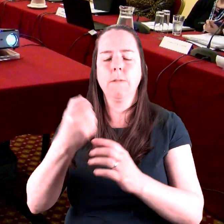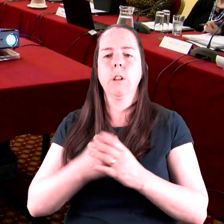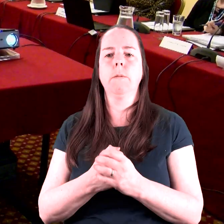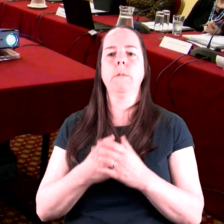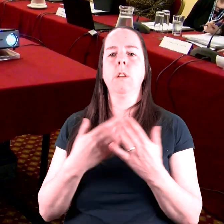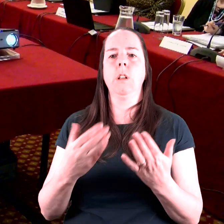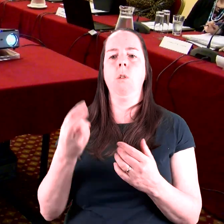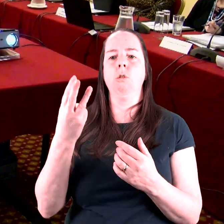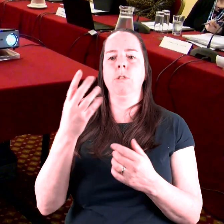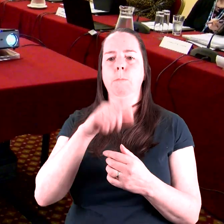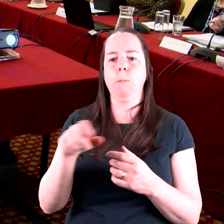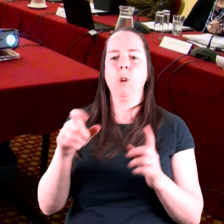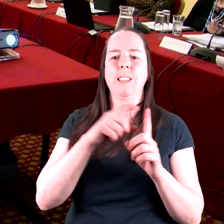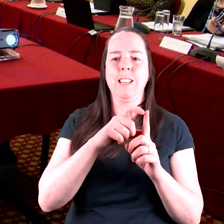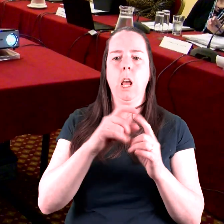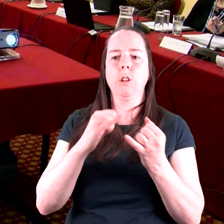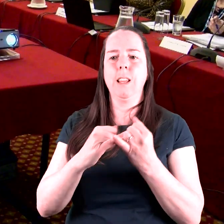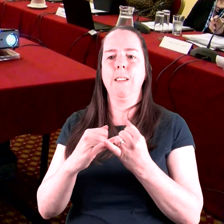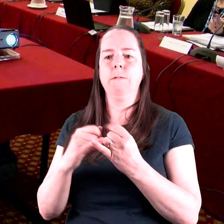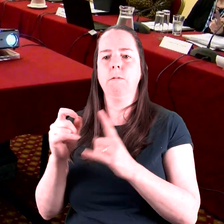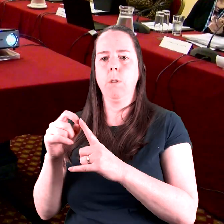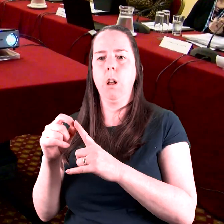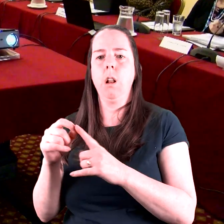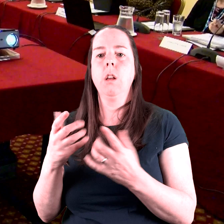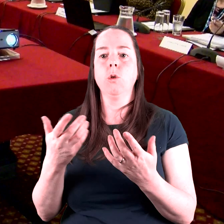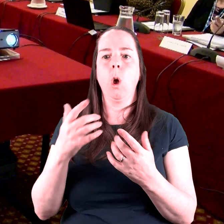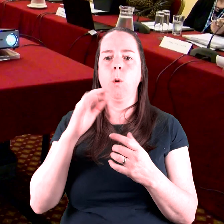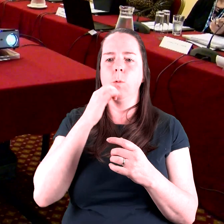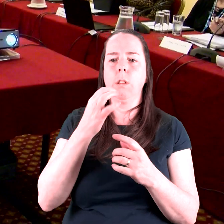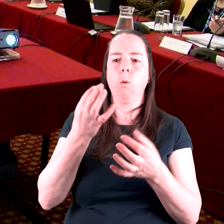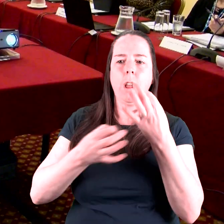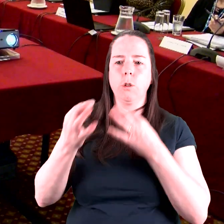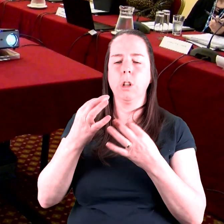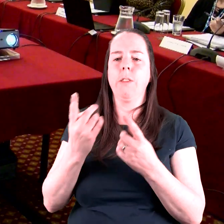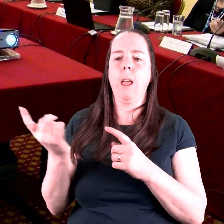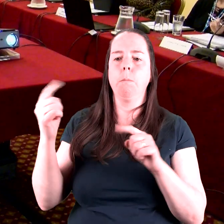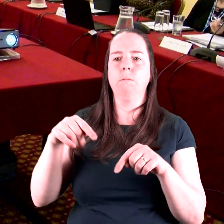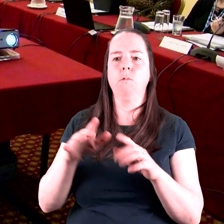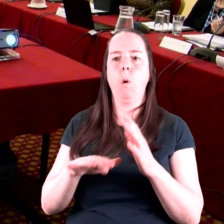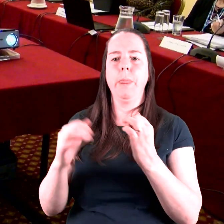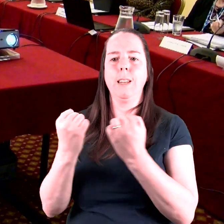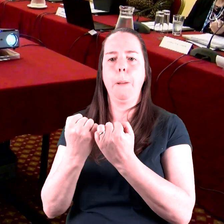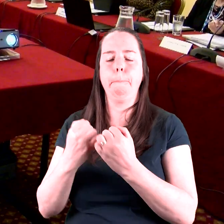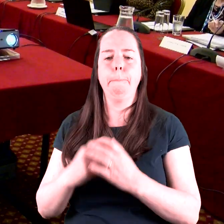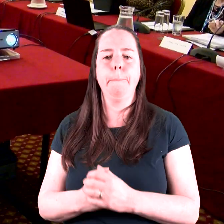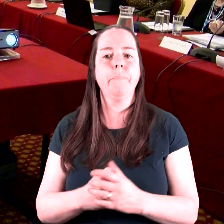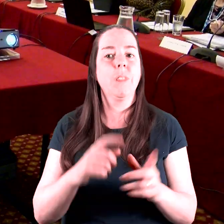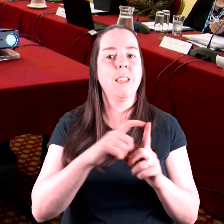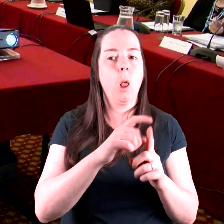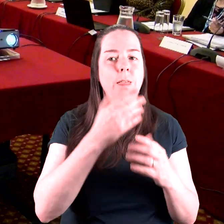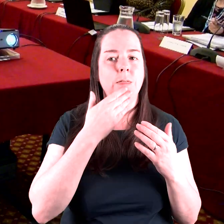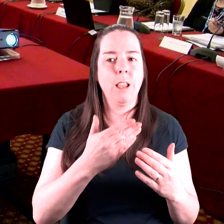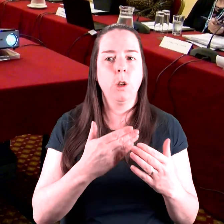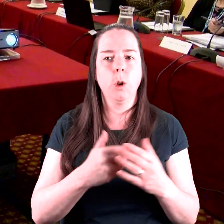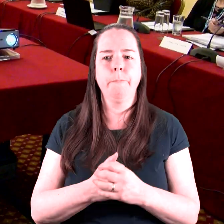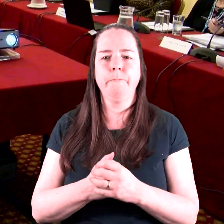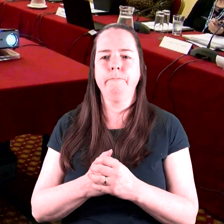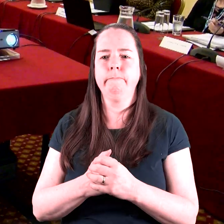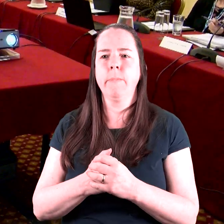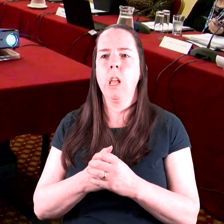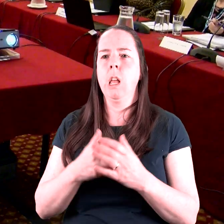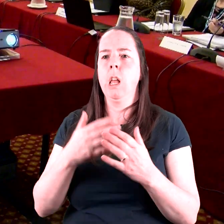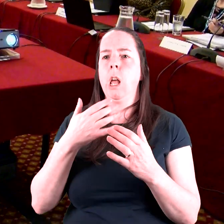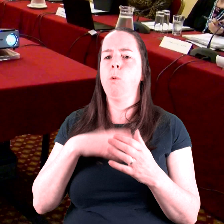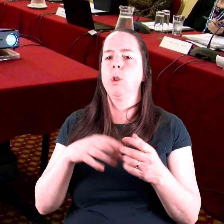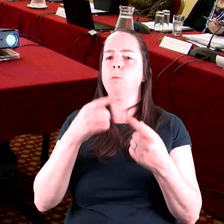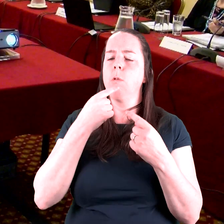Okay, I've now got 3 people. I've got Dino, Steve and Peter. So we'll take all of those questions and then come back from the team. Dino. Thank you. Comment